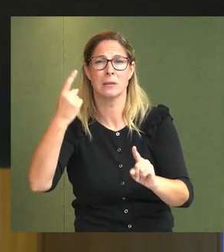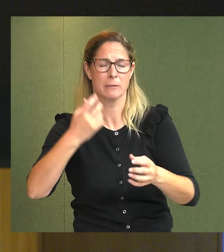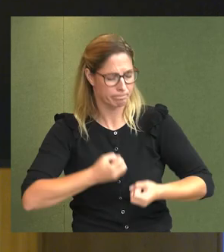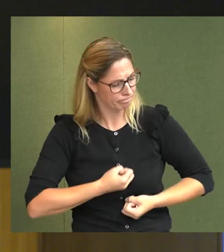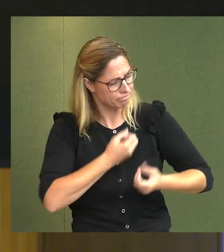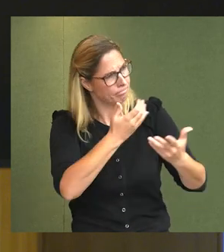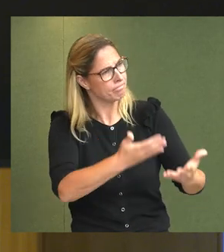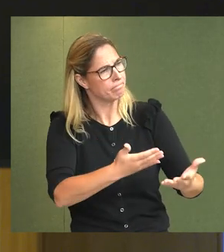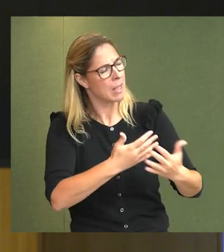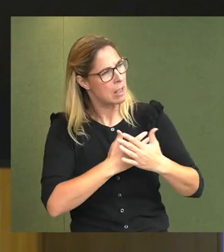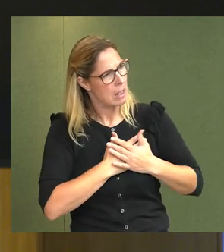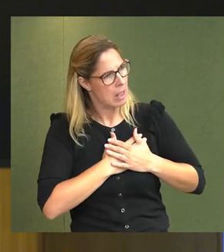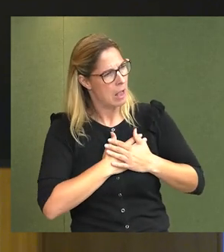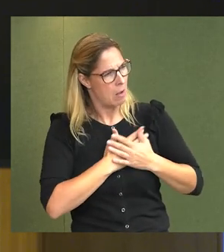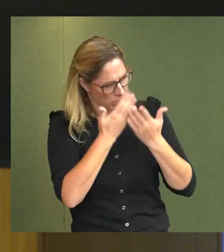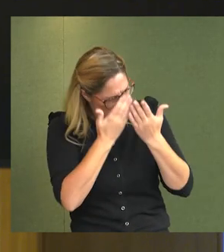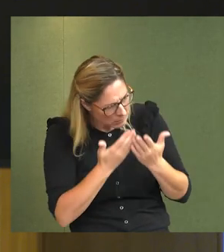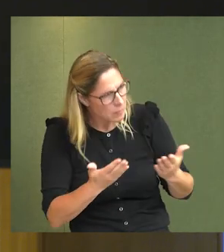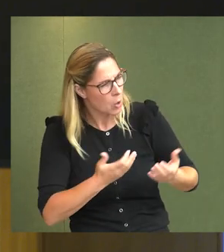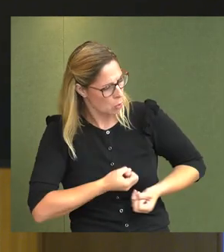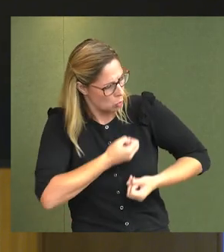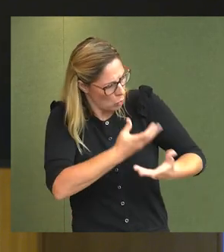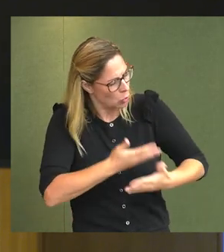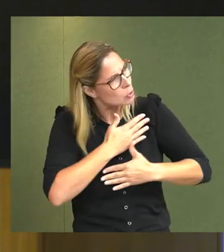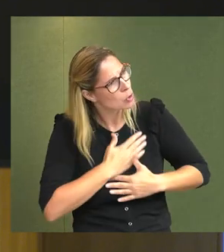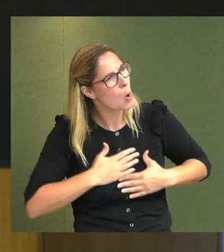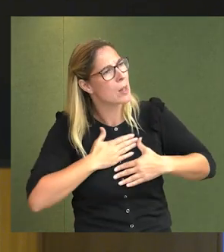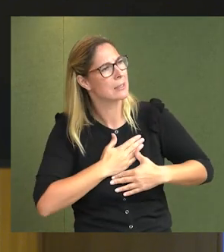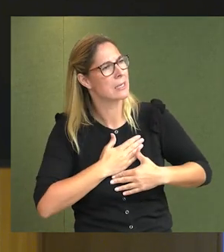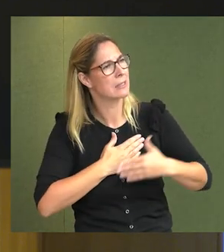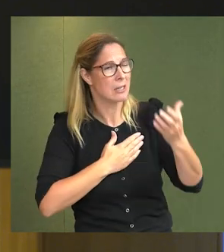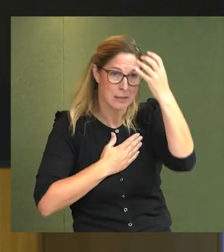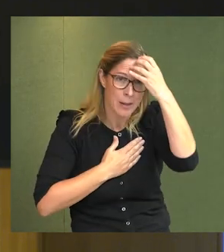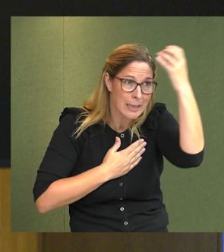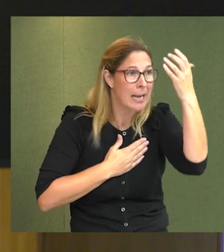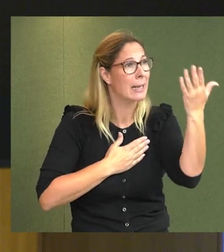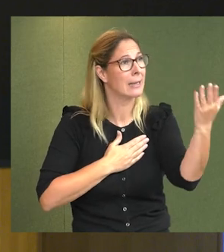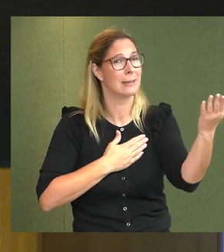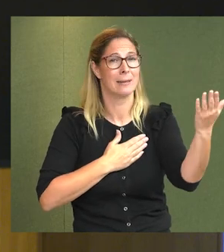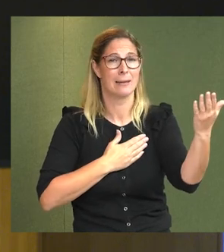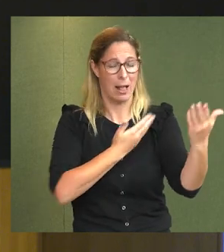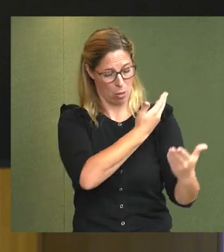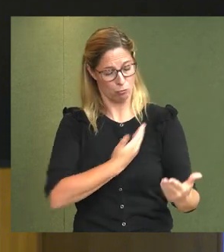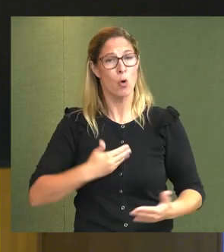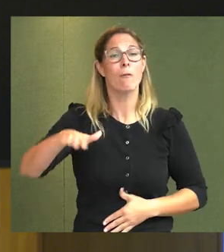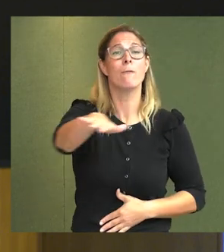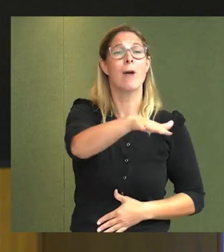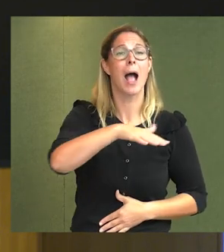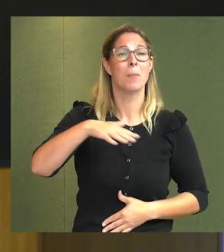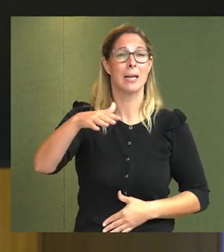King and to the whole of the royal family, especially the Queen's children and